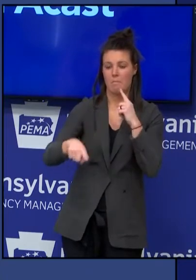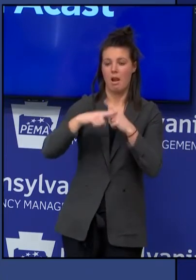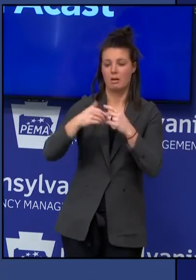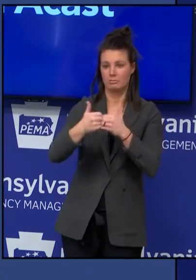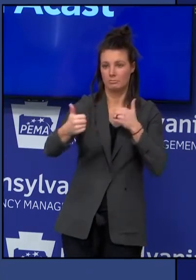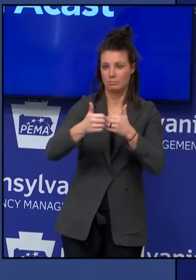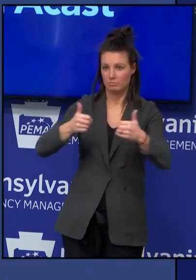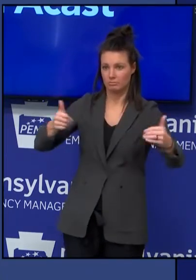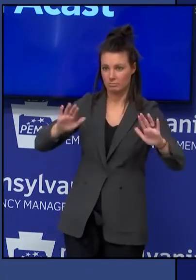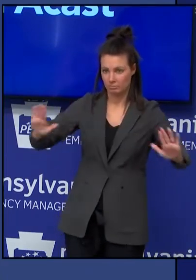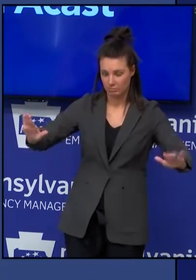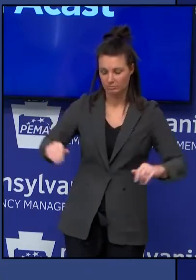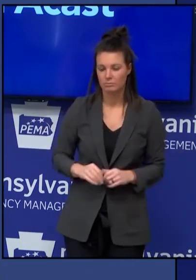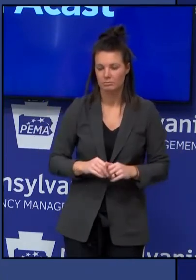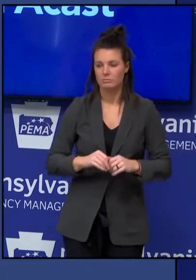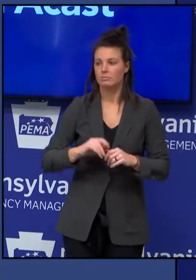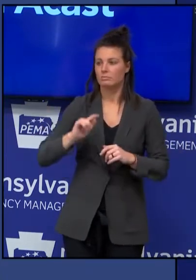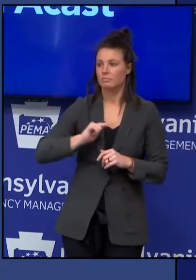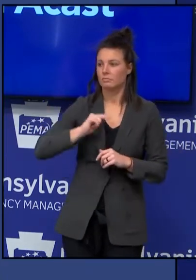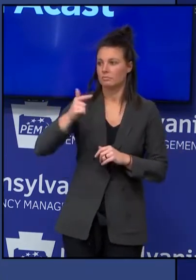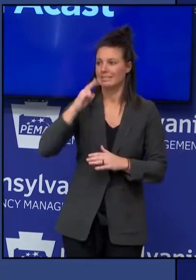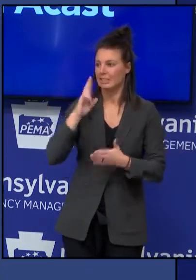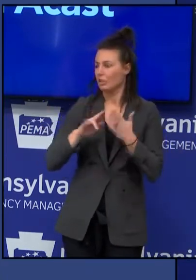the microphone back to Secretary Beam, and we'll take questions.